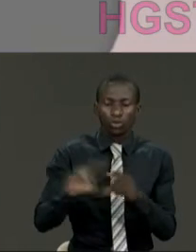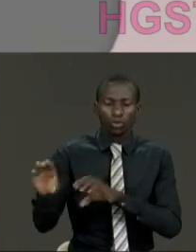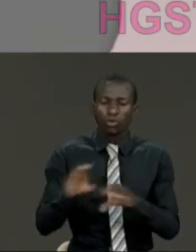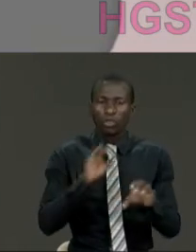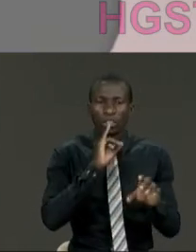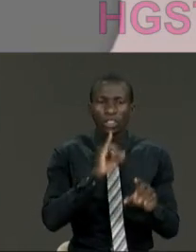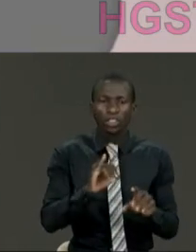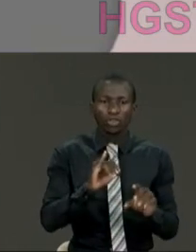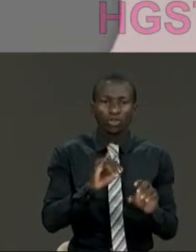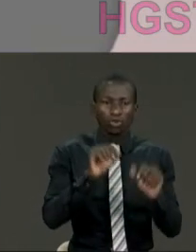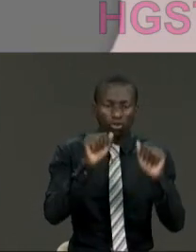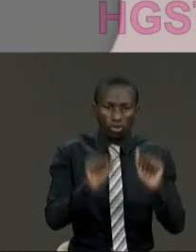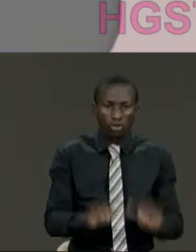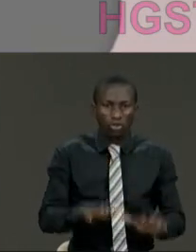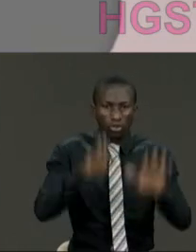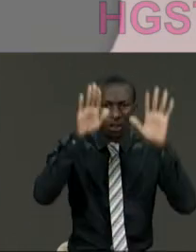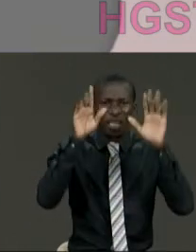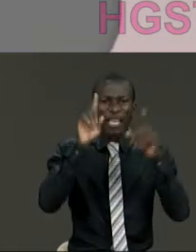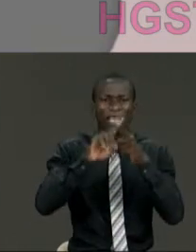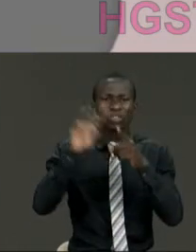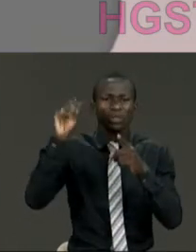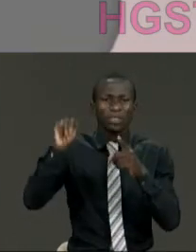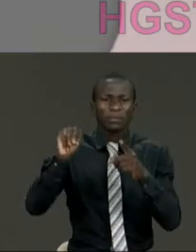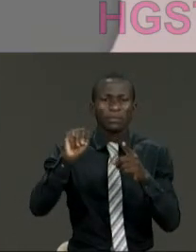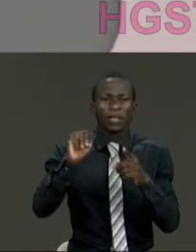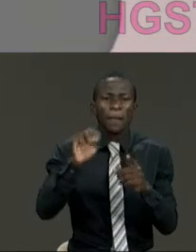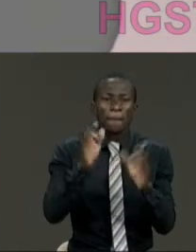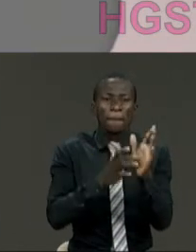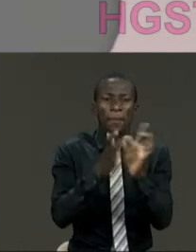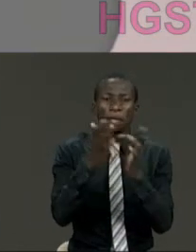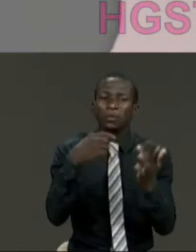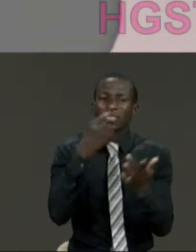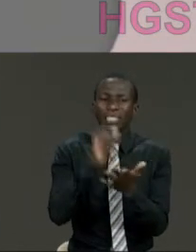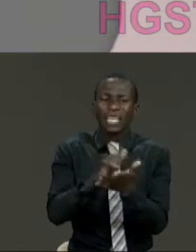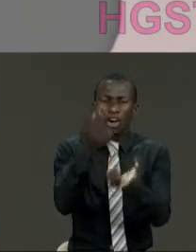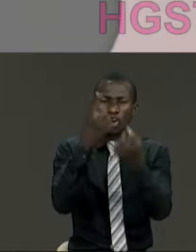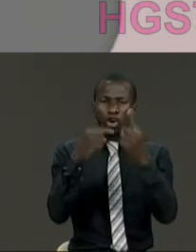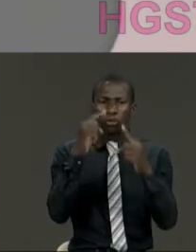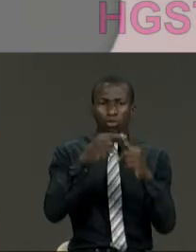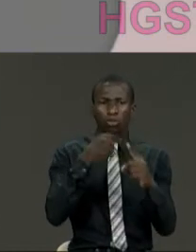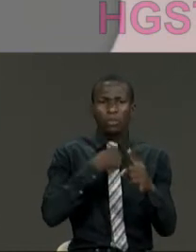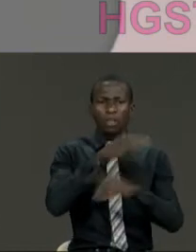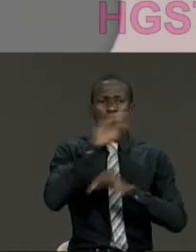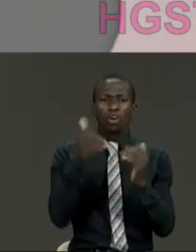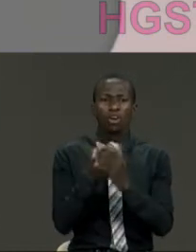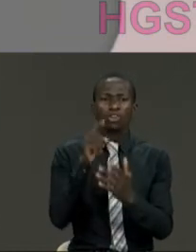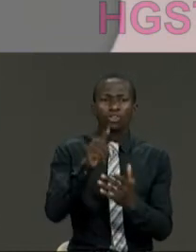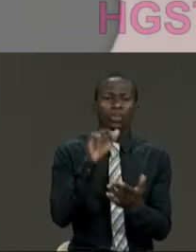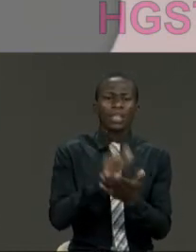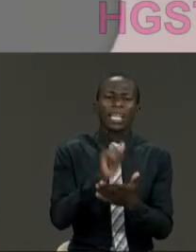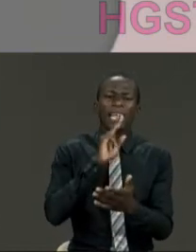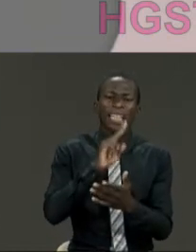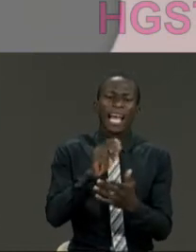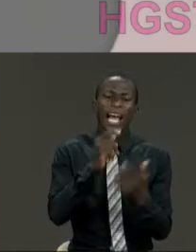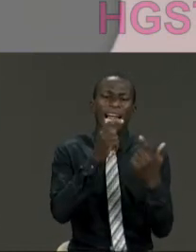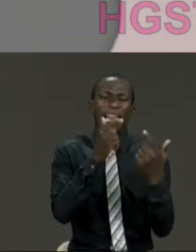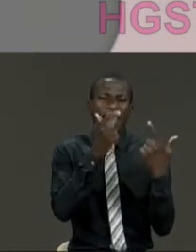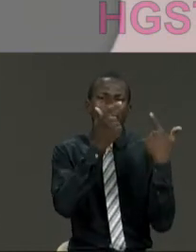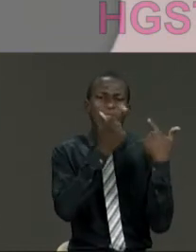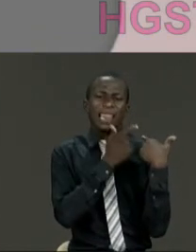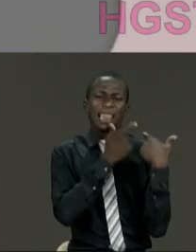Matthew 11:28. He said, come unto me, all ye that labor and are heavy laden, I will give you rest. It's me in another